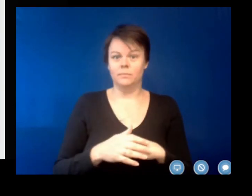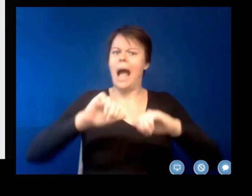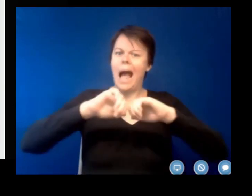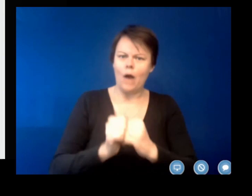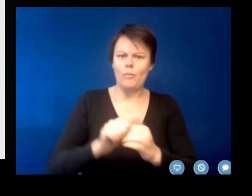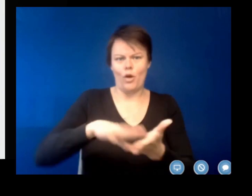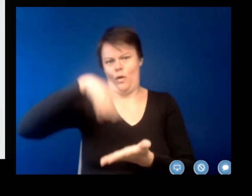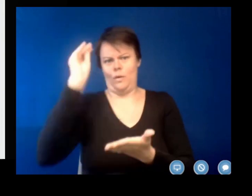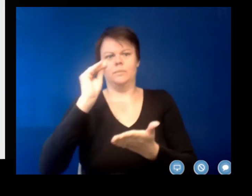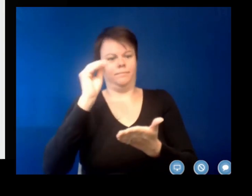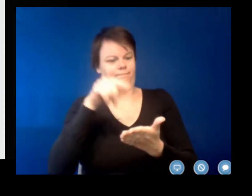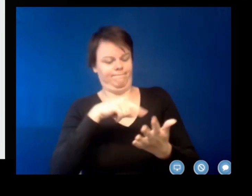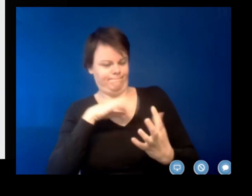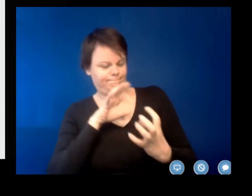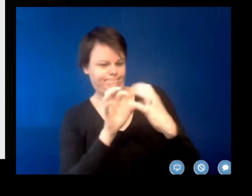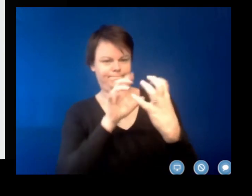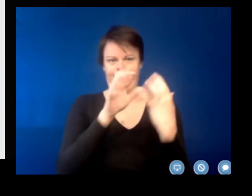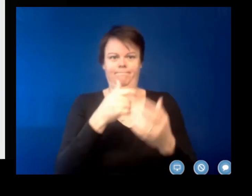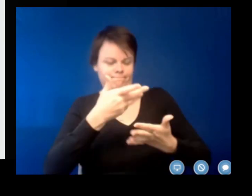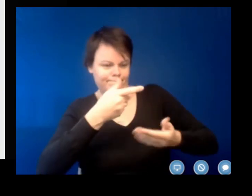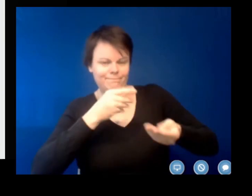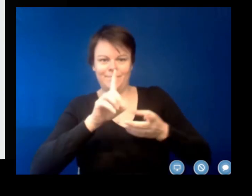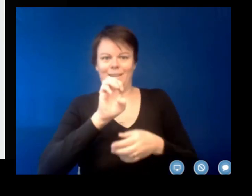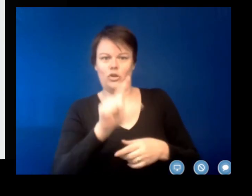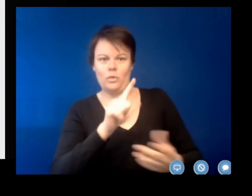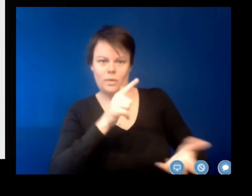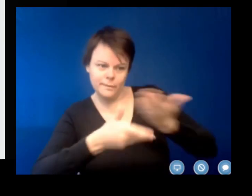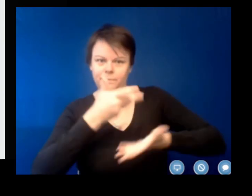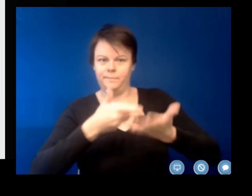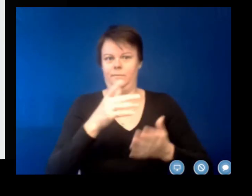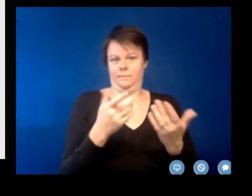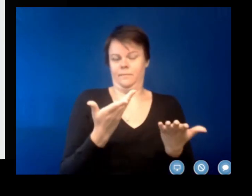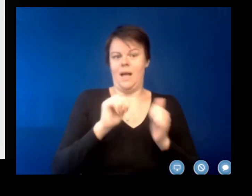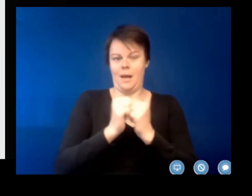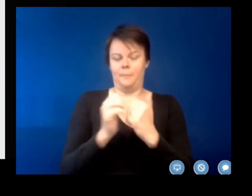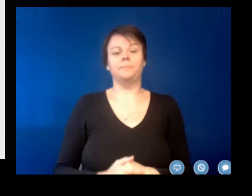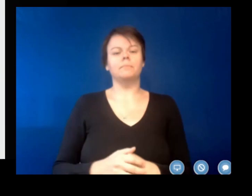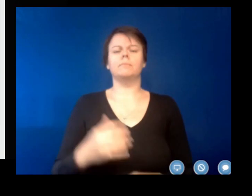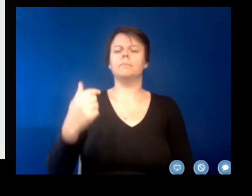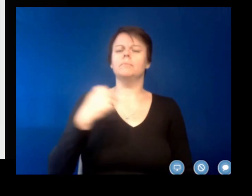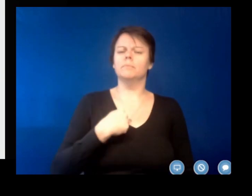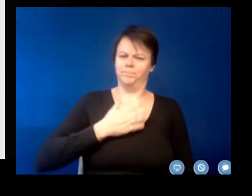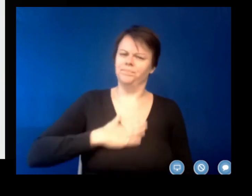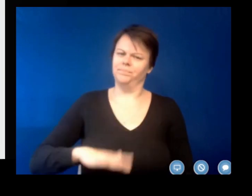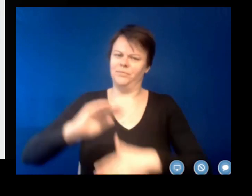I would like to invite you for a short journey in the